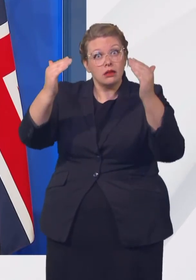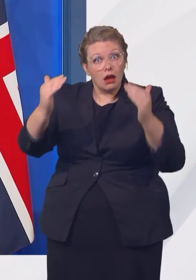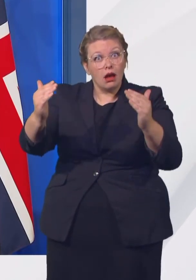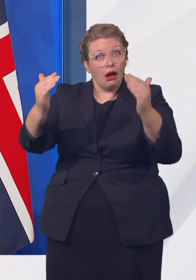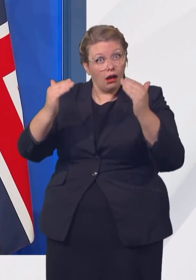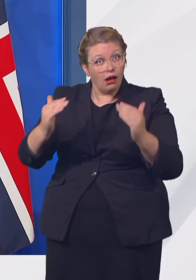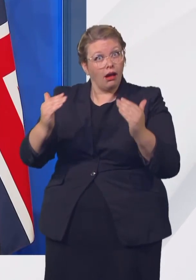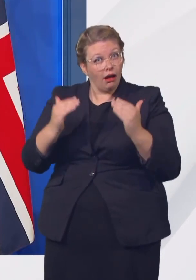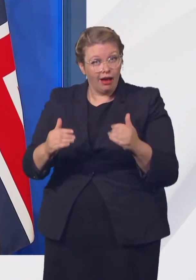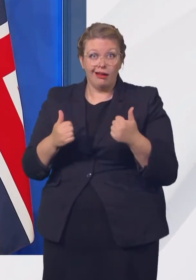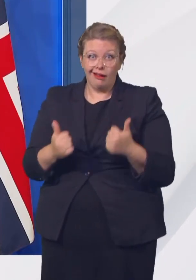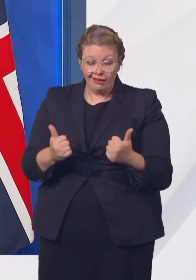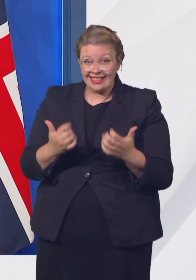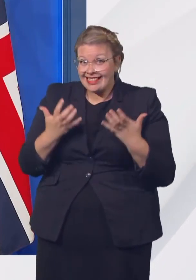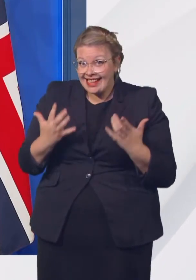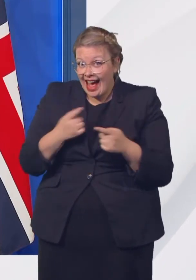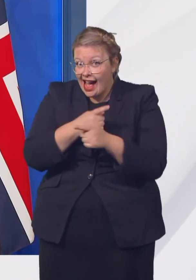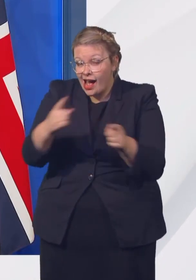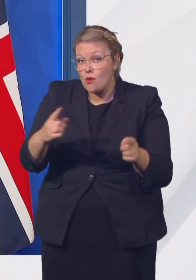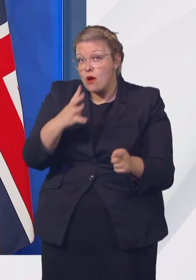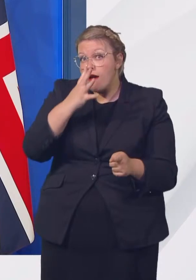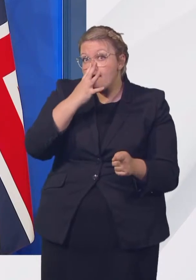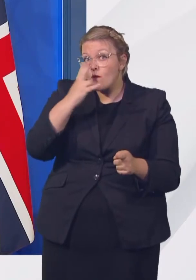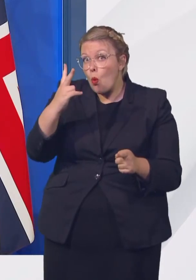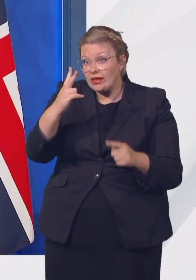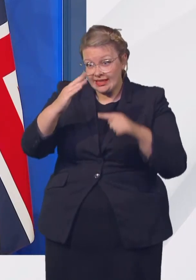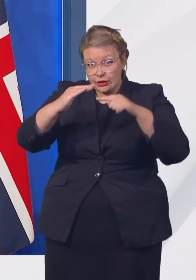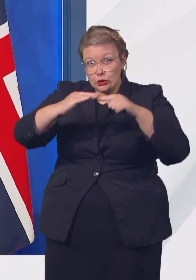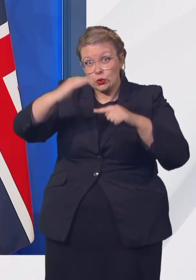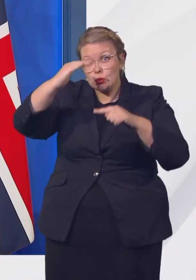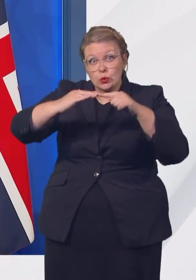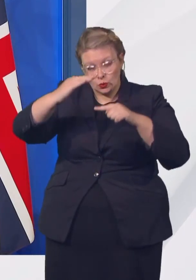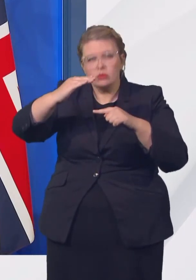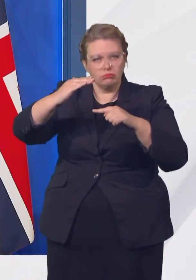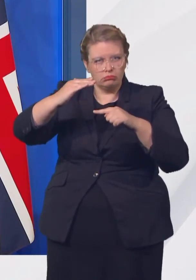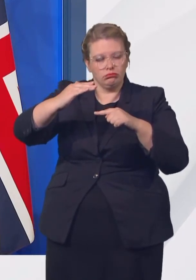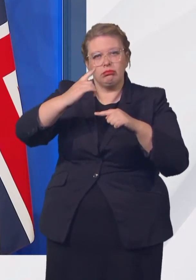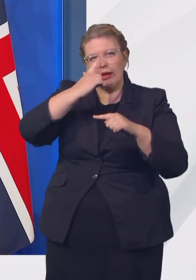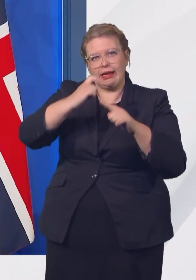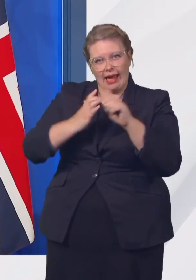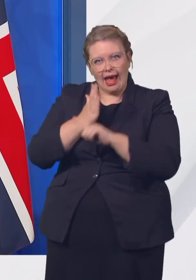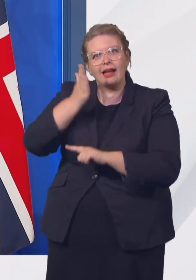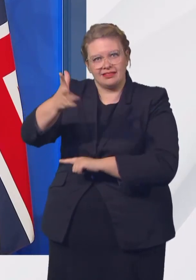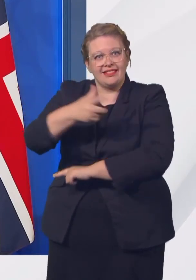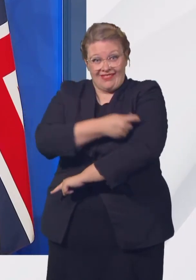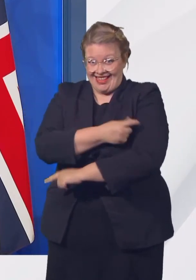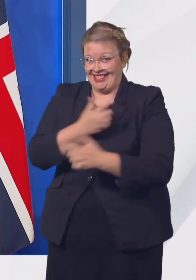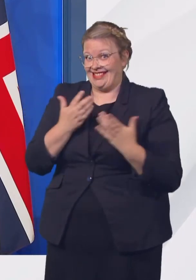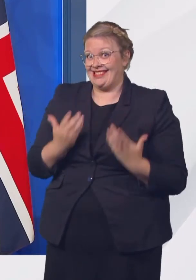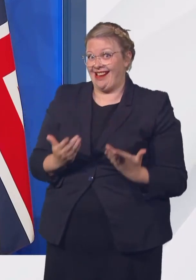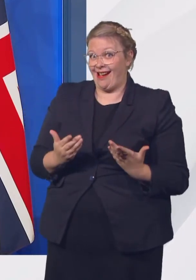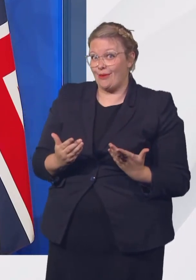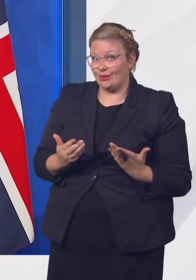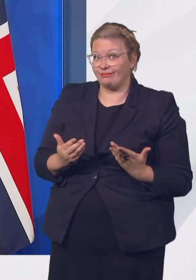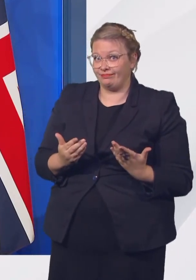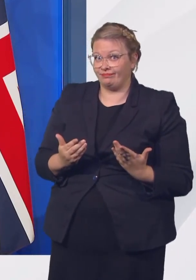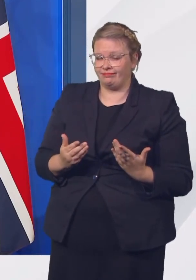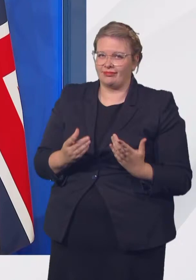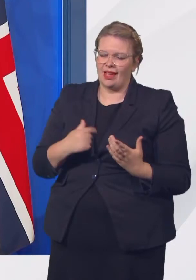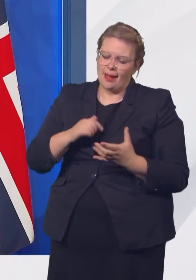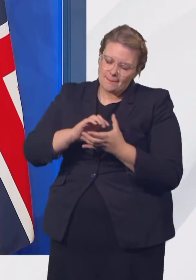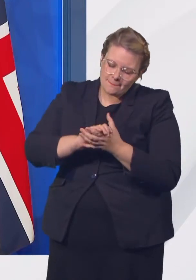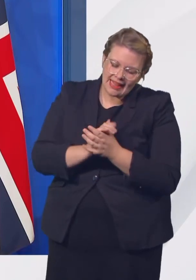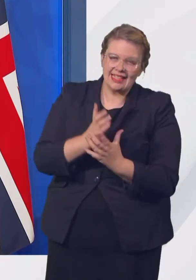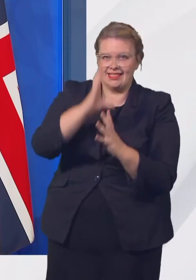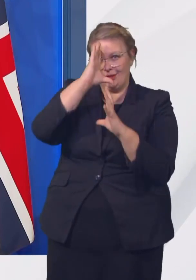So anyone who is 42 or older can now come forward and get the jab. I'm delighted